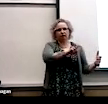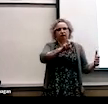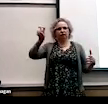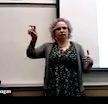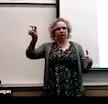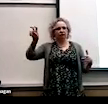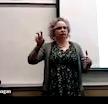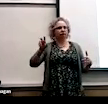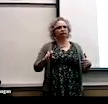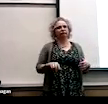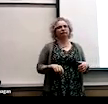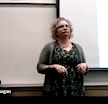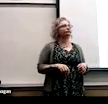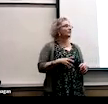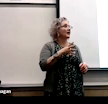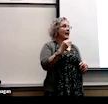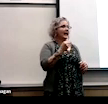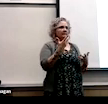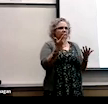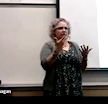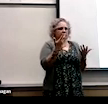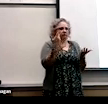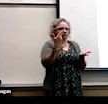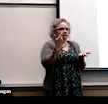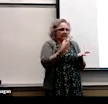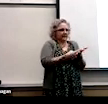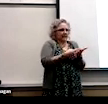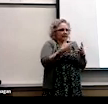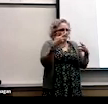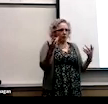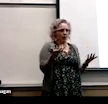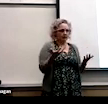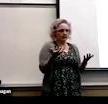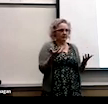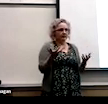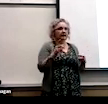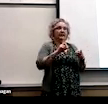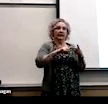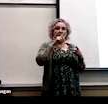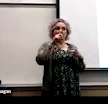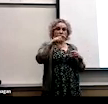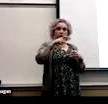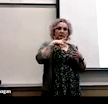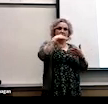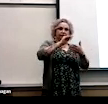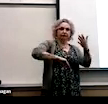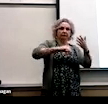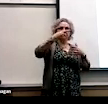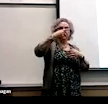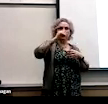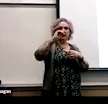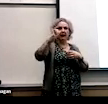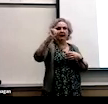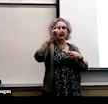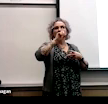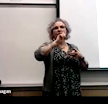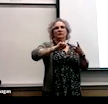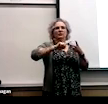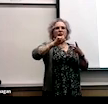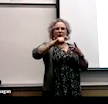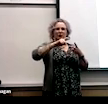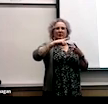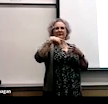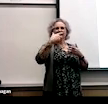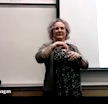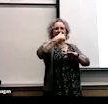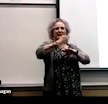Oh, and what you'll discuss will also be affected. So things like, do you need to have a power of attorney, or do we need to look at establishing guardianship or something like that in someone, again, who's